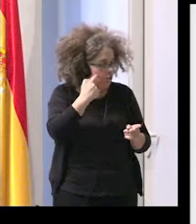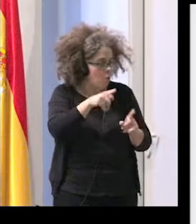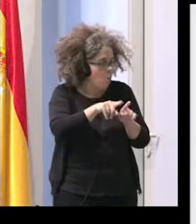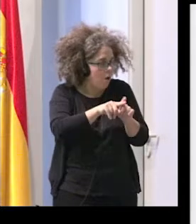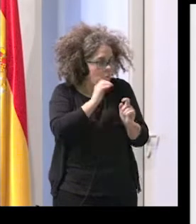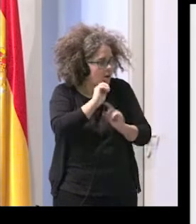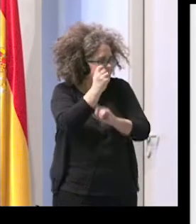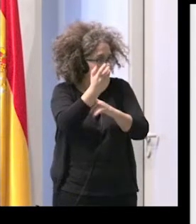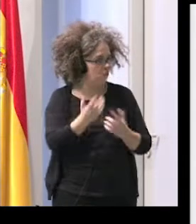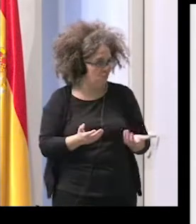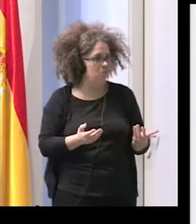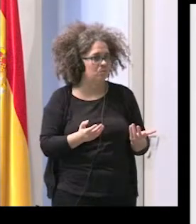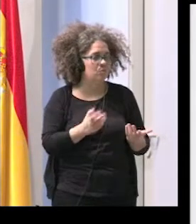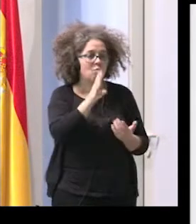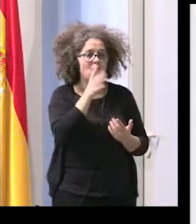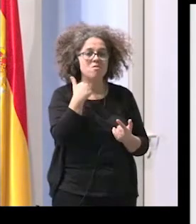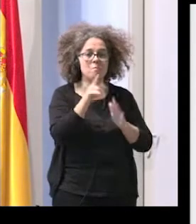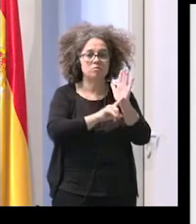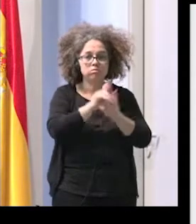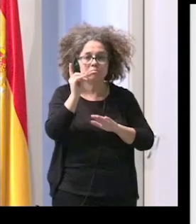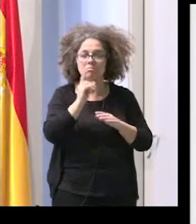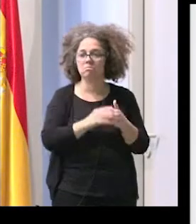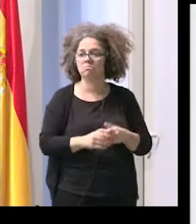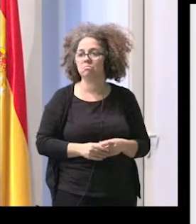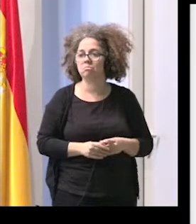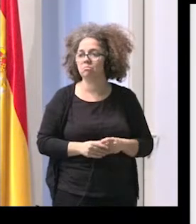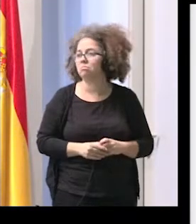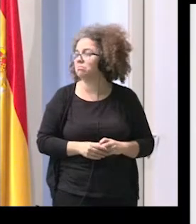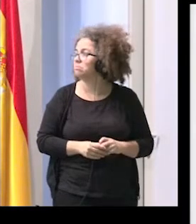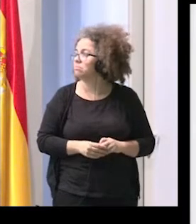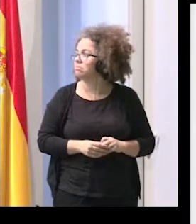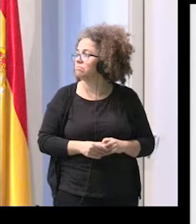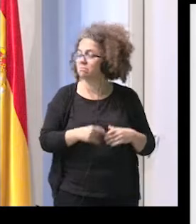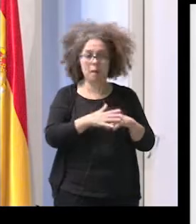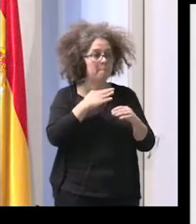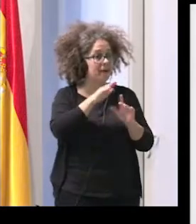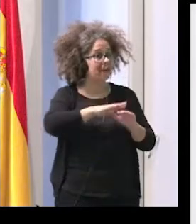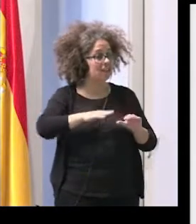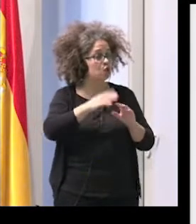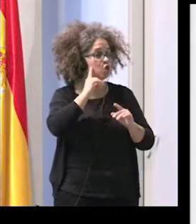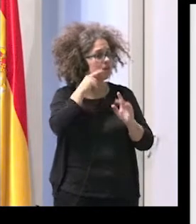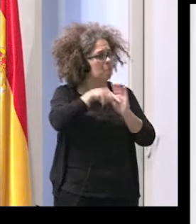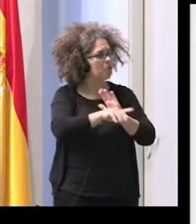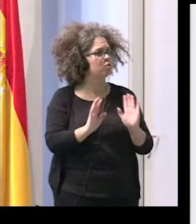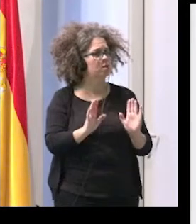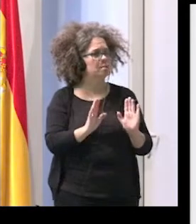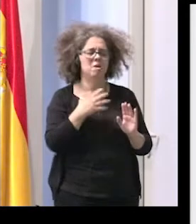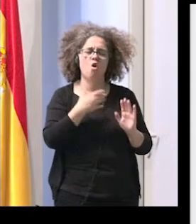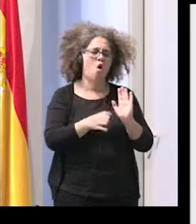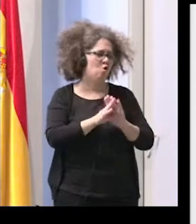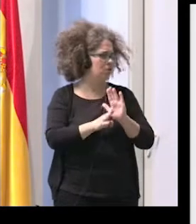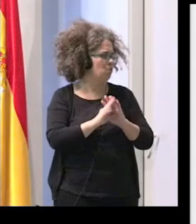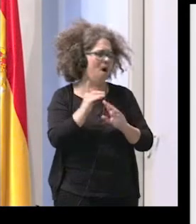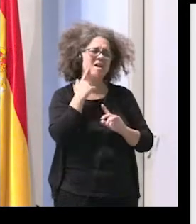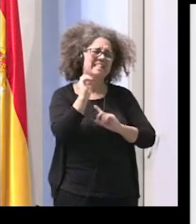for children with hearing loss, profound hearing loss with a cochlear implant, but there are remaining challenges, and we have to be realistic about